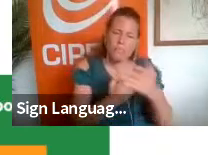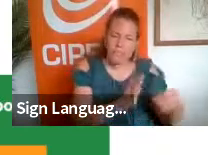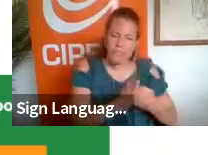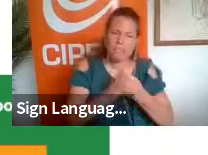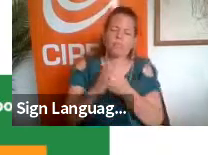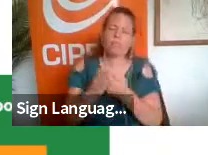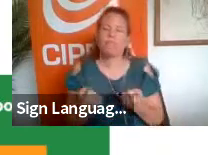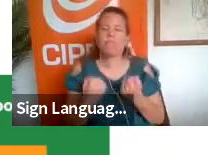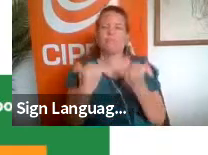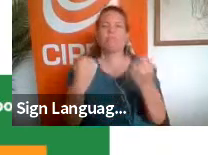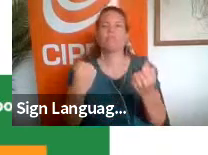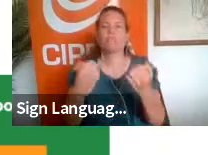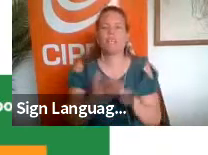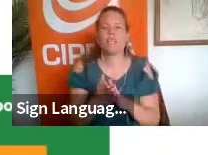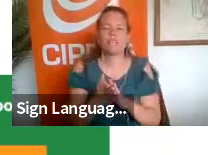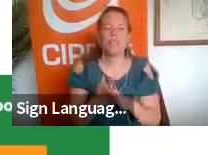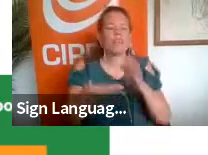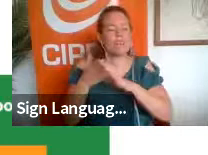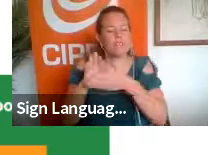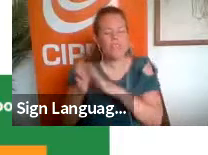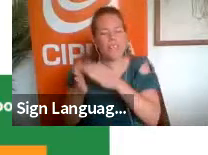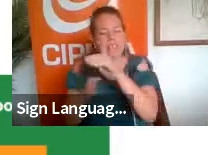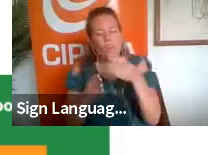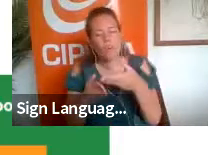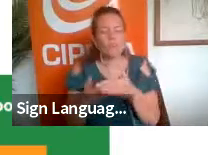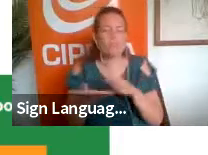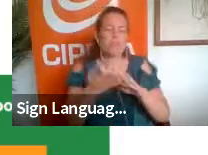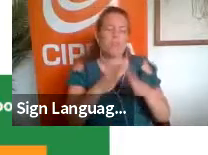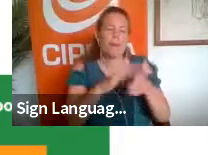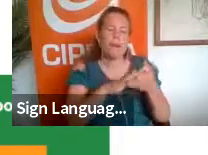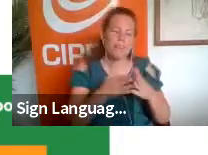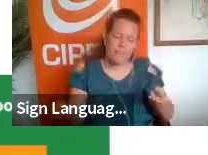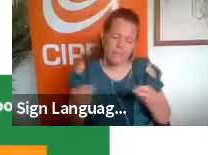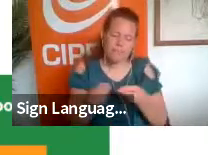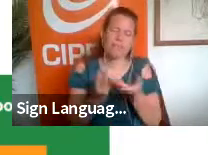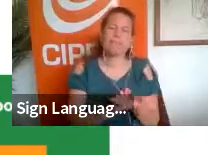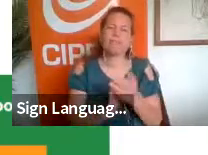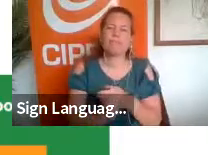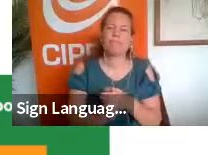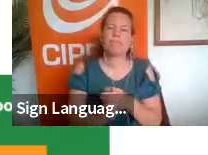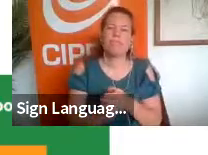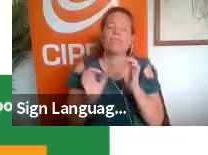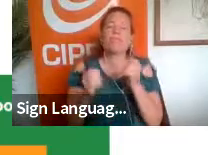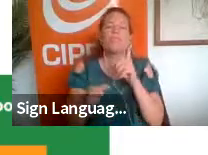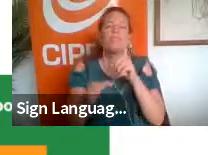partner strength, stakeholder strength. So you can access the platform on